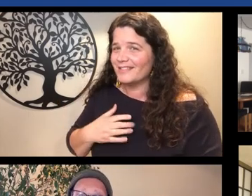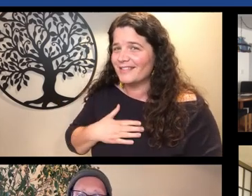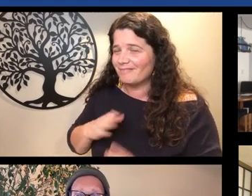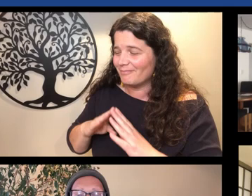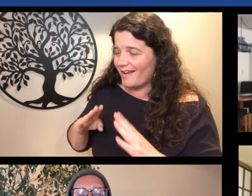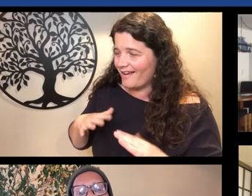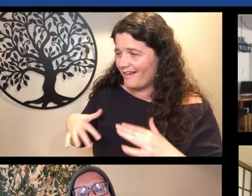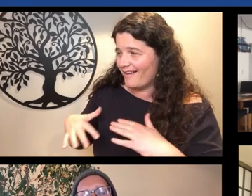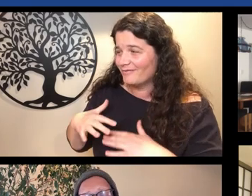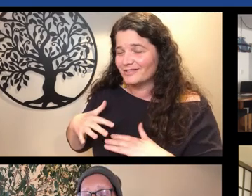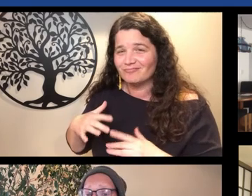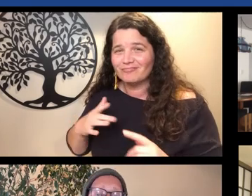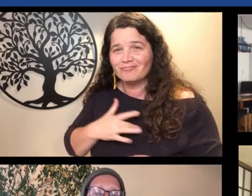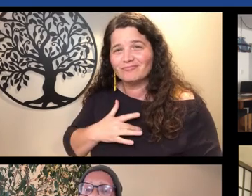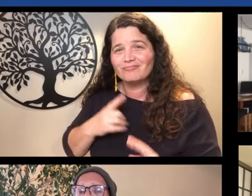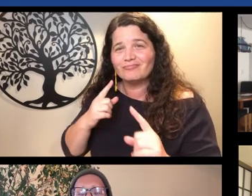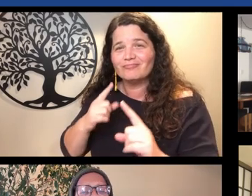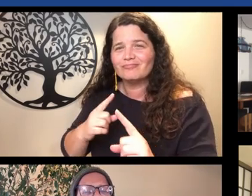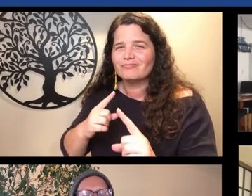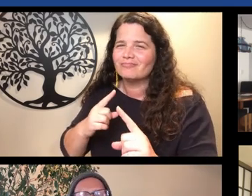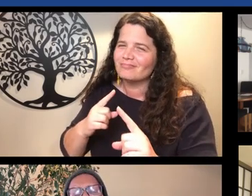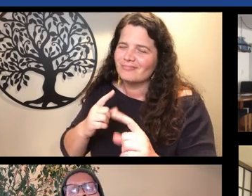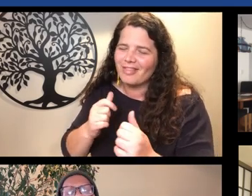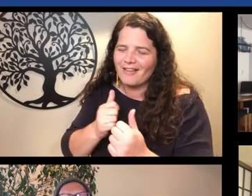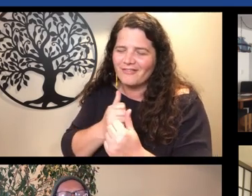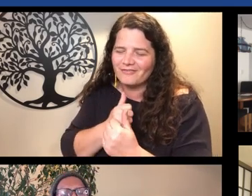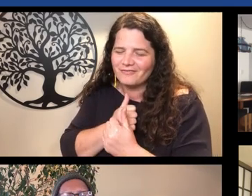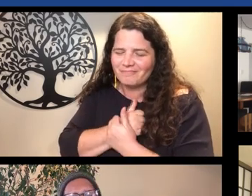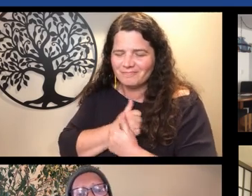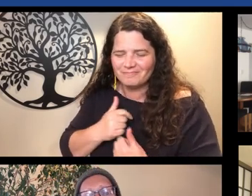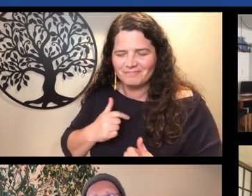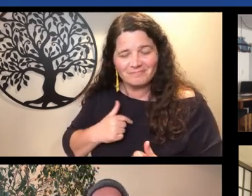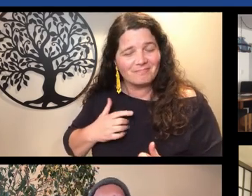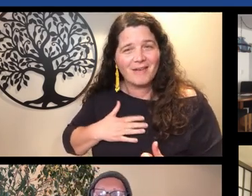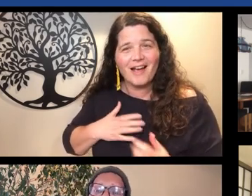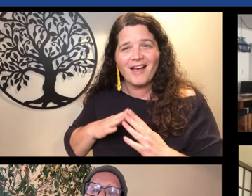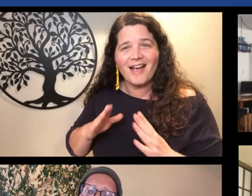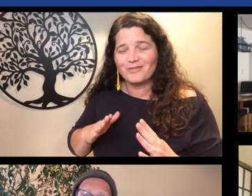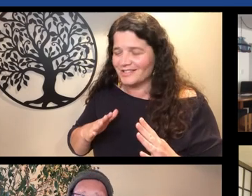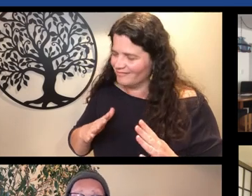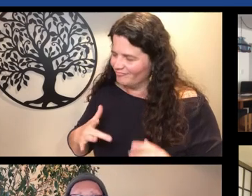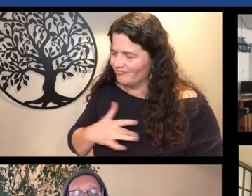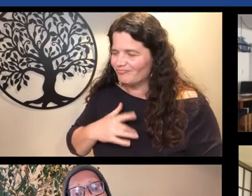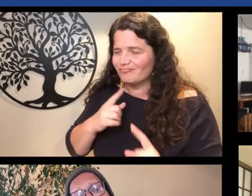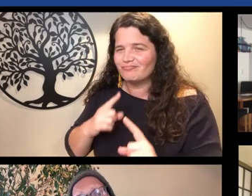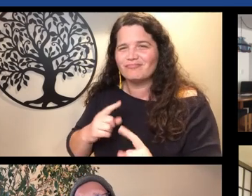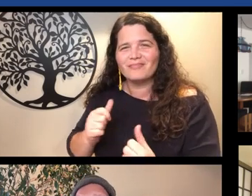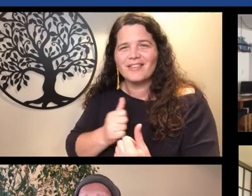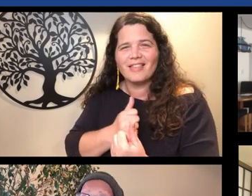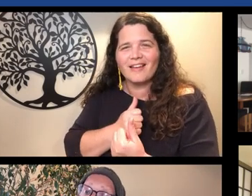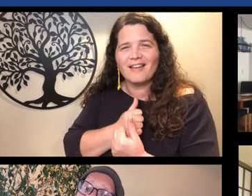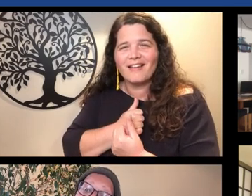me and my house, you will find us serving love. As for me and my house, you will find